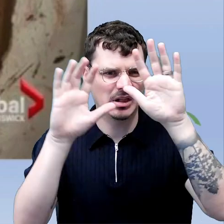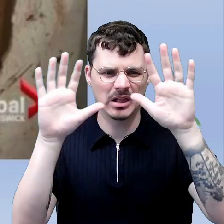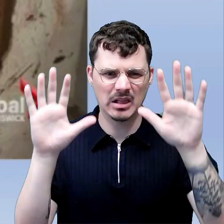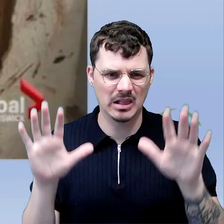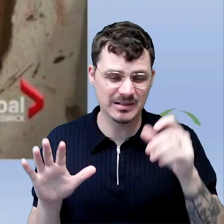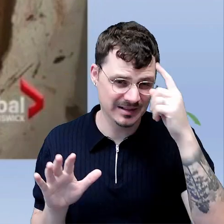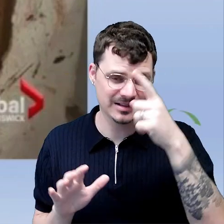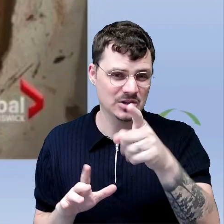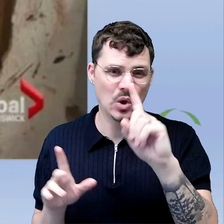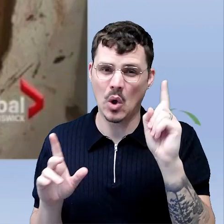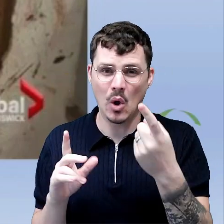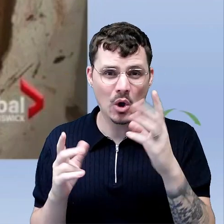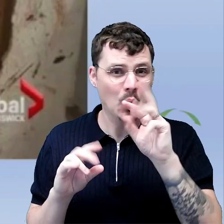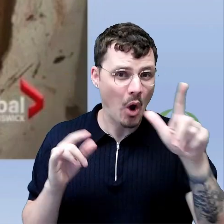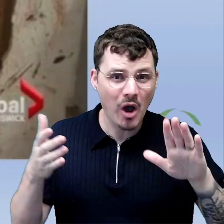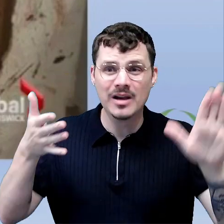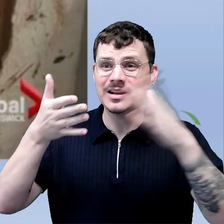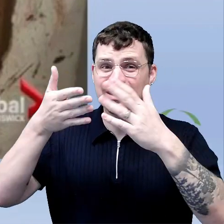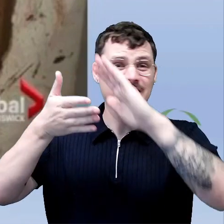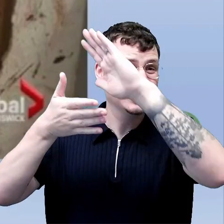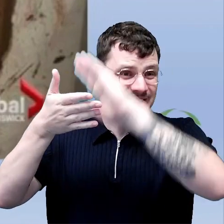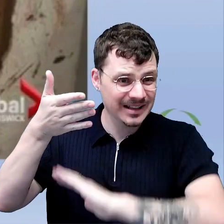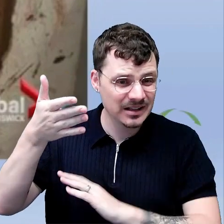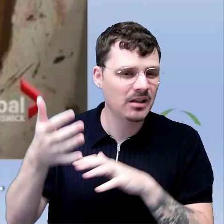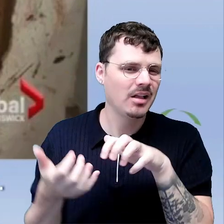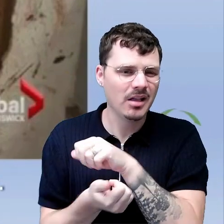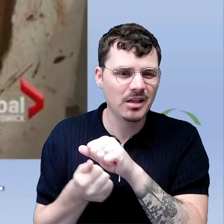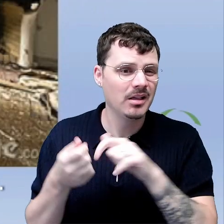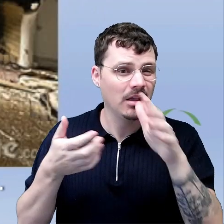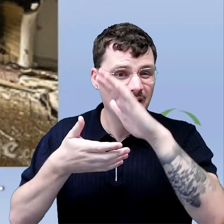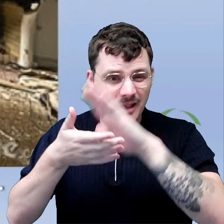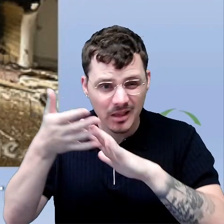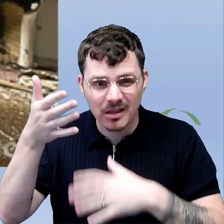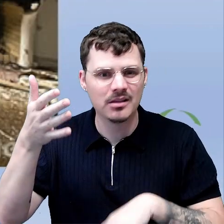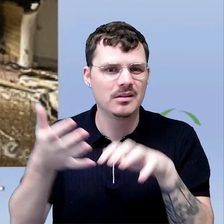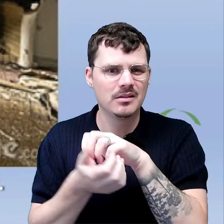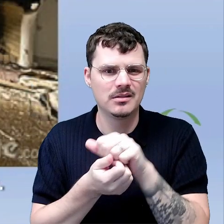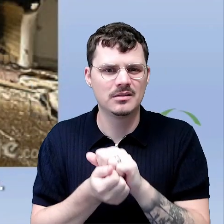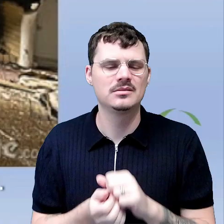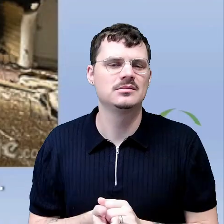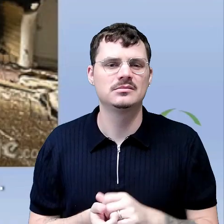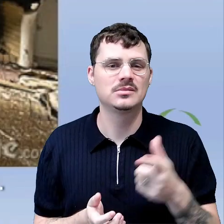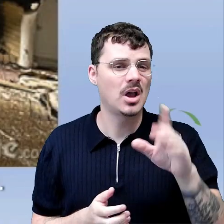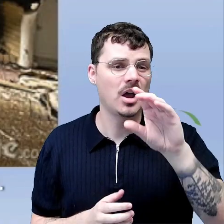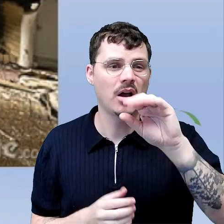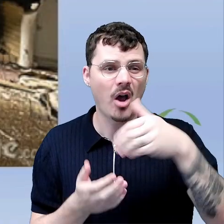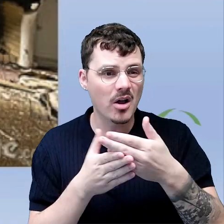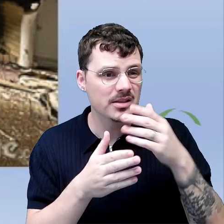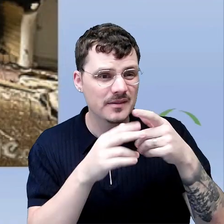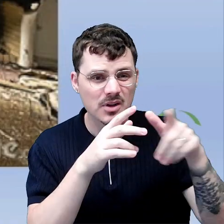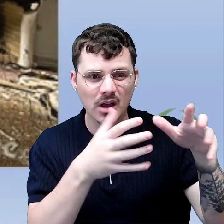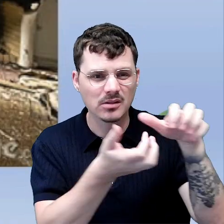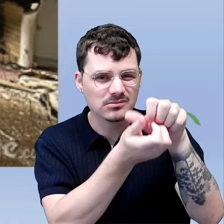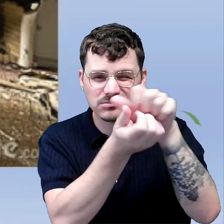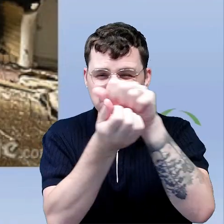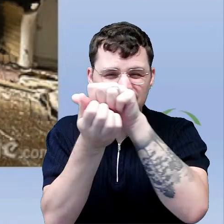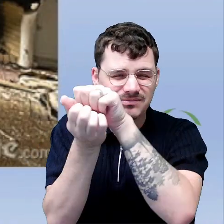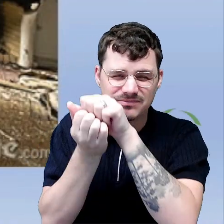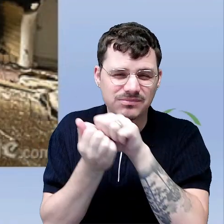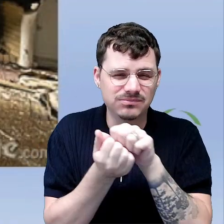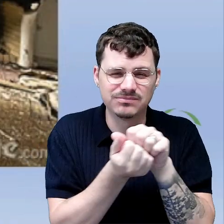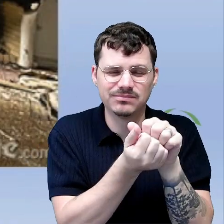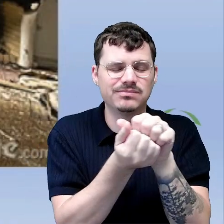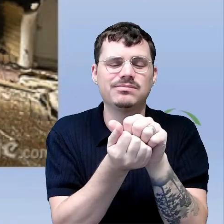times you can put a wall back together. Objects destroyed everywhere. It was a